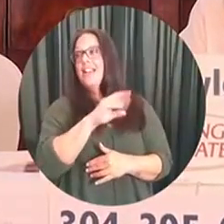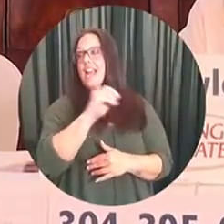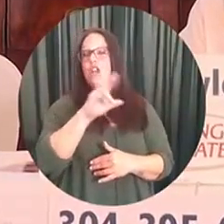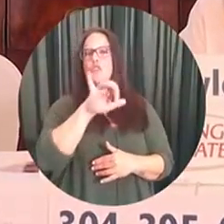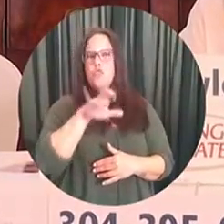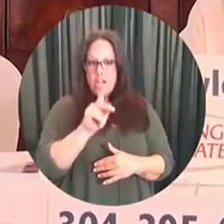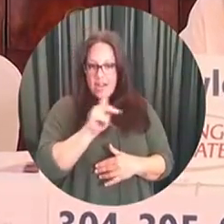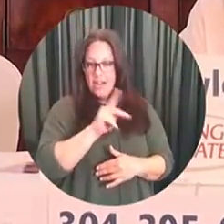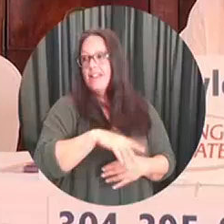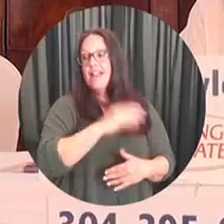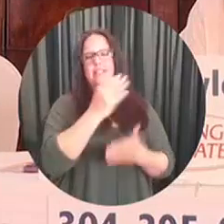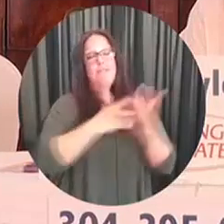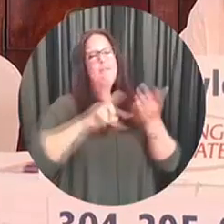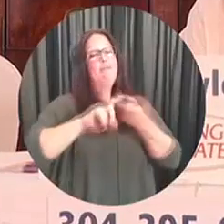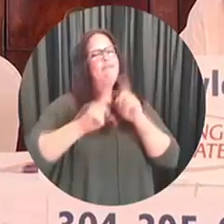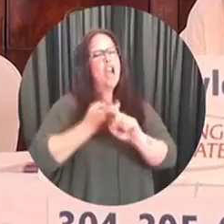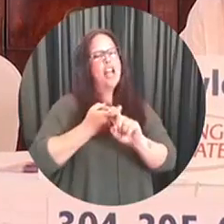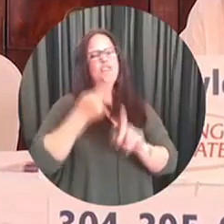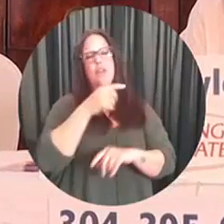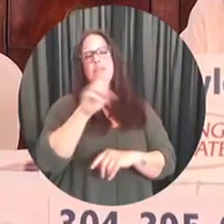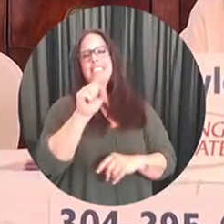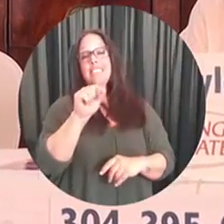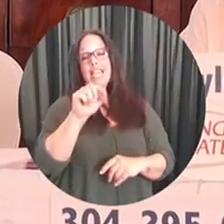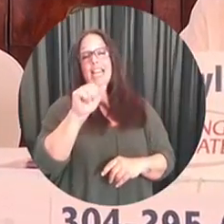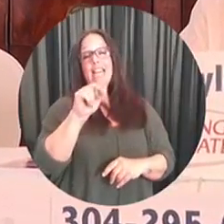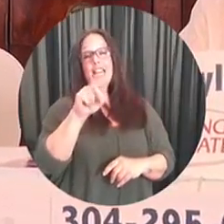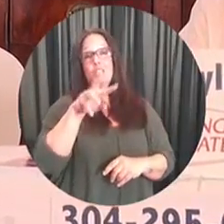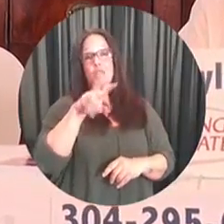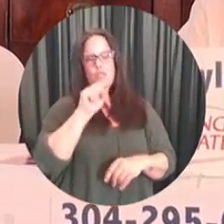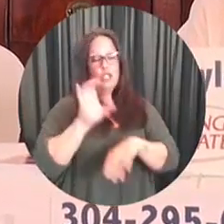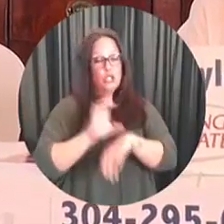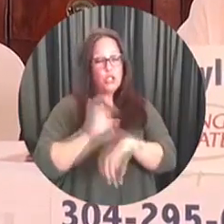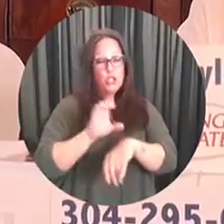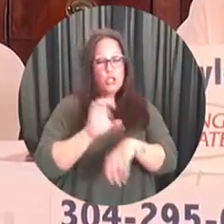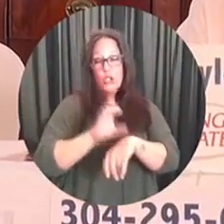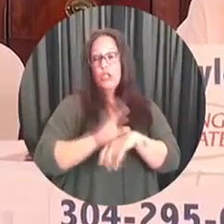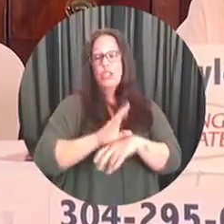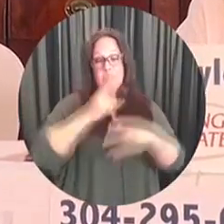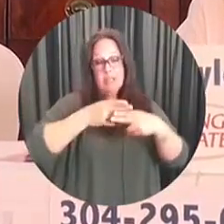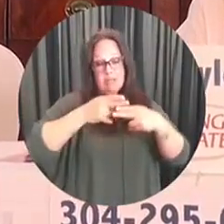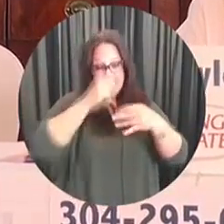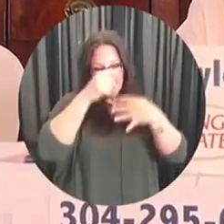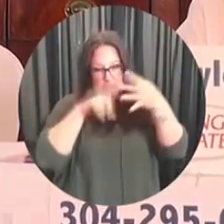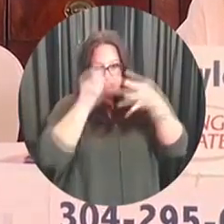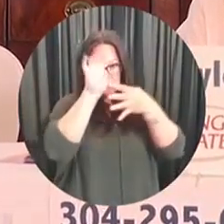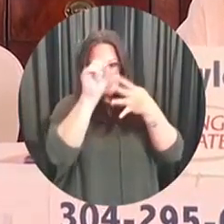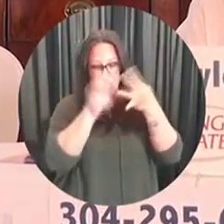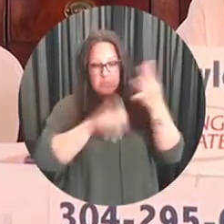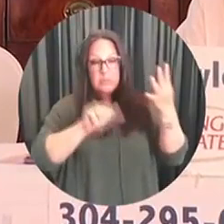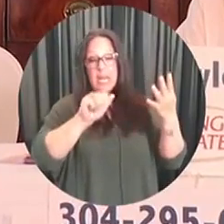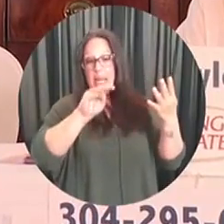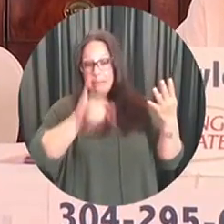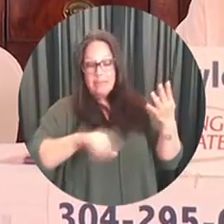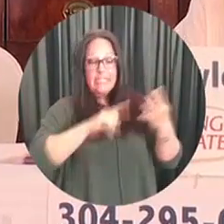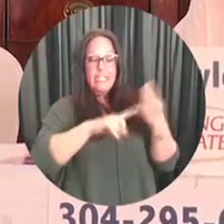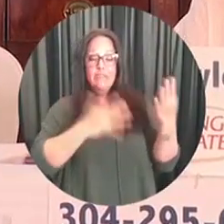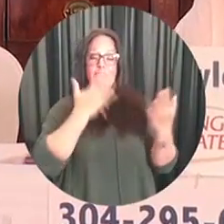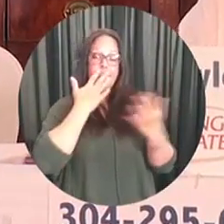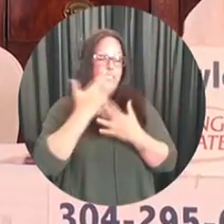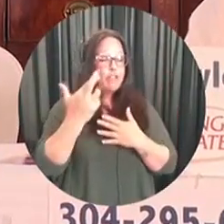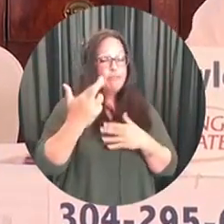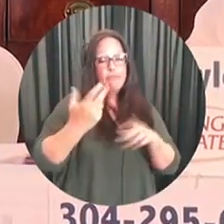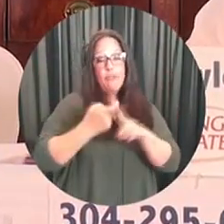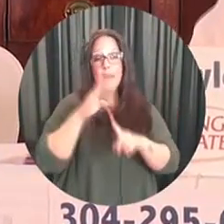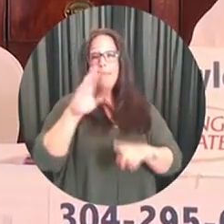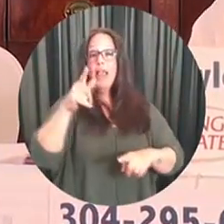friends from St. Ambrose Church, Lynn Pierce, Becky Hennen, Amy Seabolt, a good buddy from Belpre Area Chamber